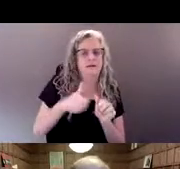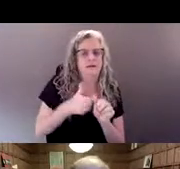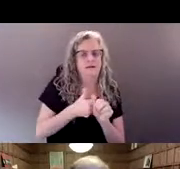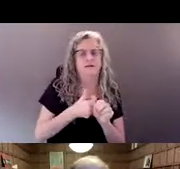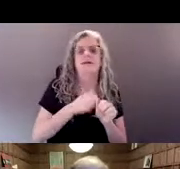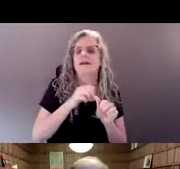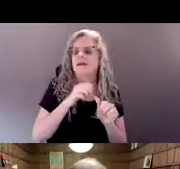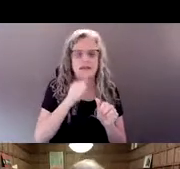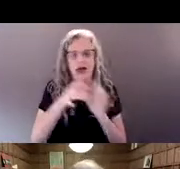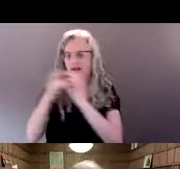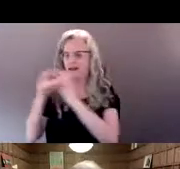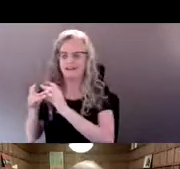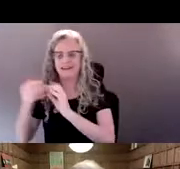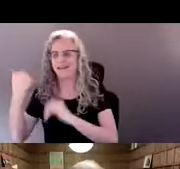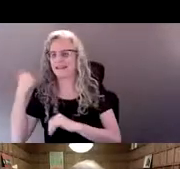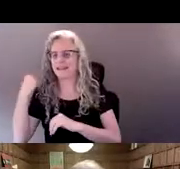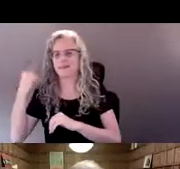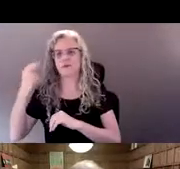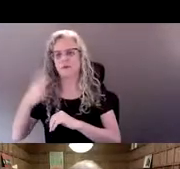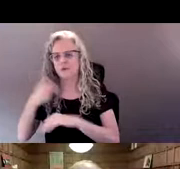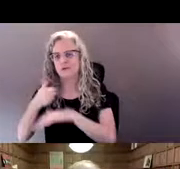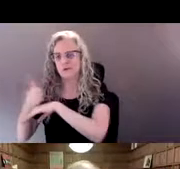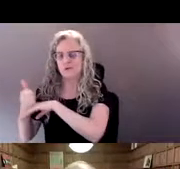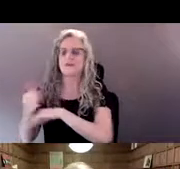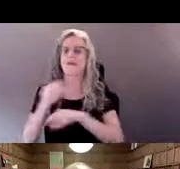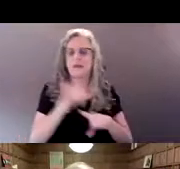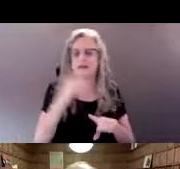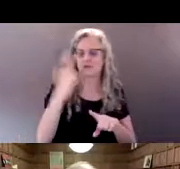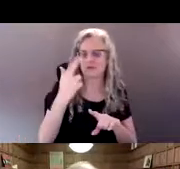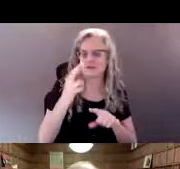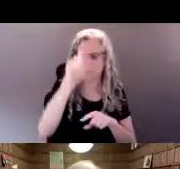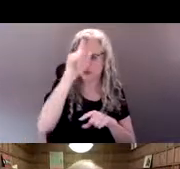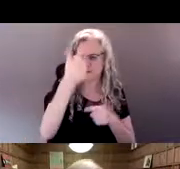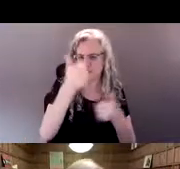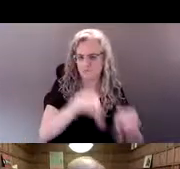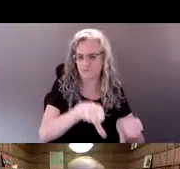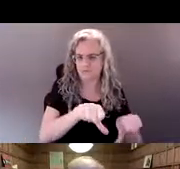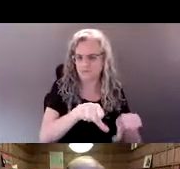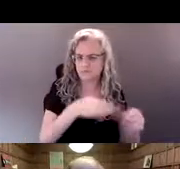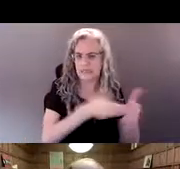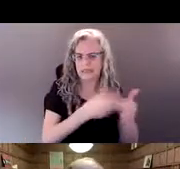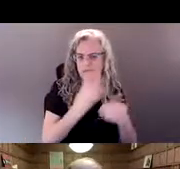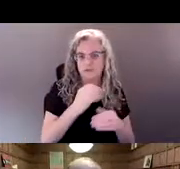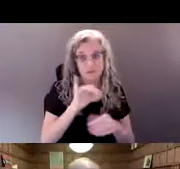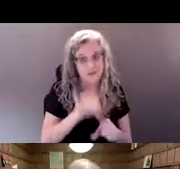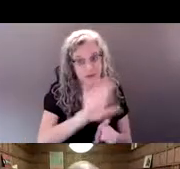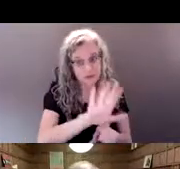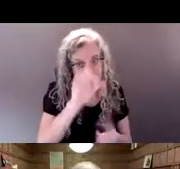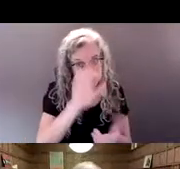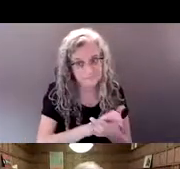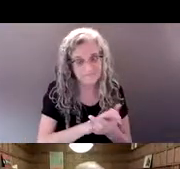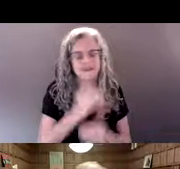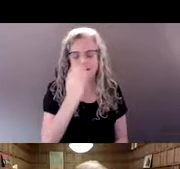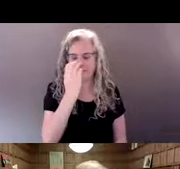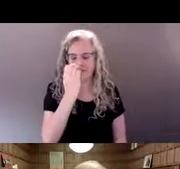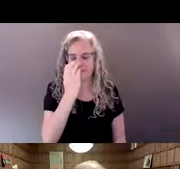was why the German people had rejected them. So there's two reasons why I think Hannah Arendt is a good starting point for our